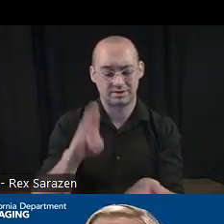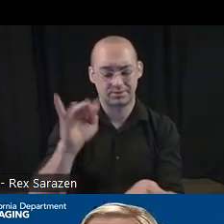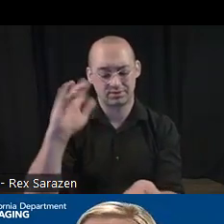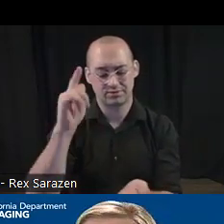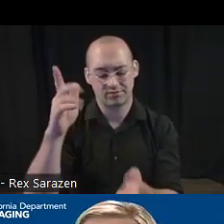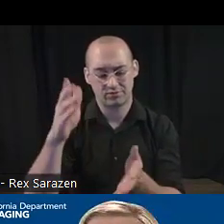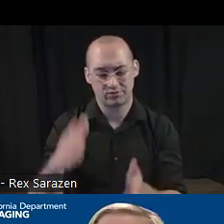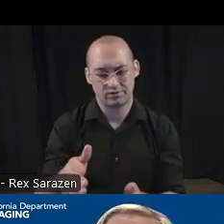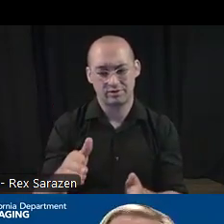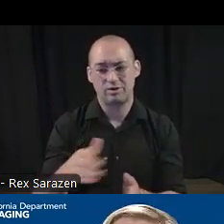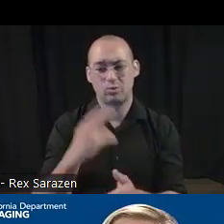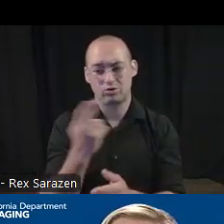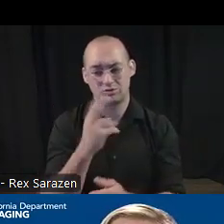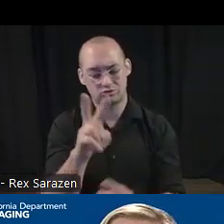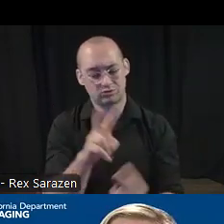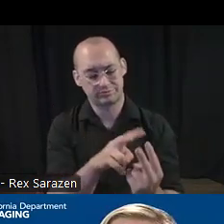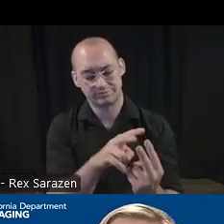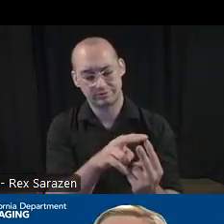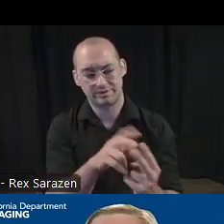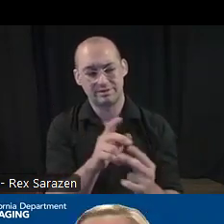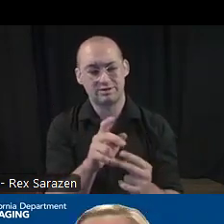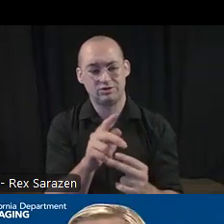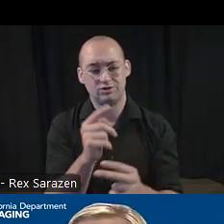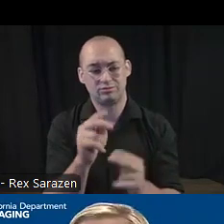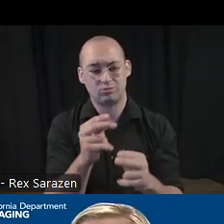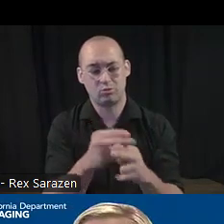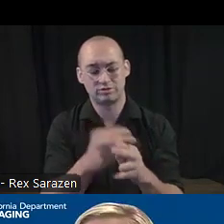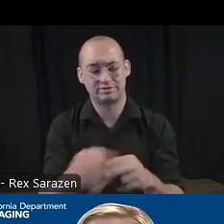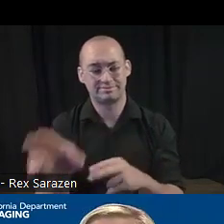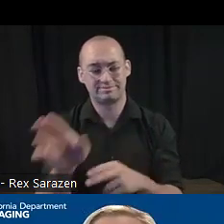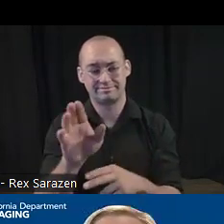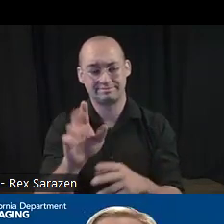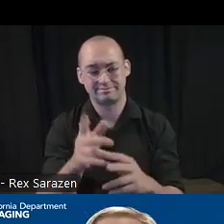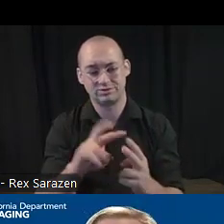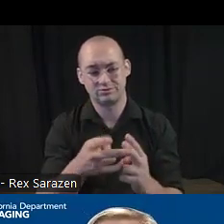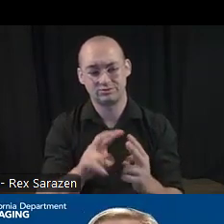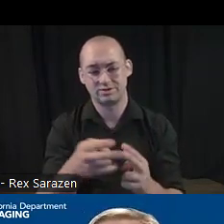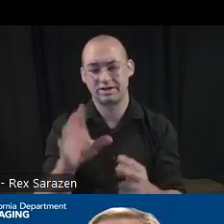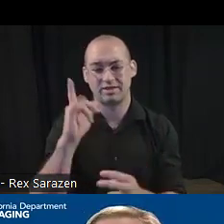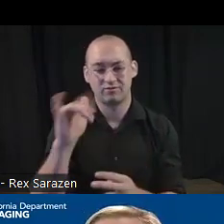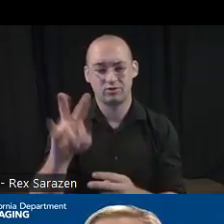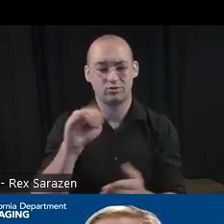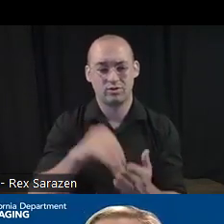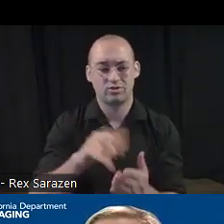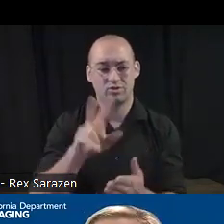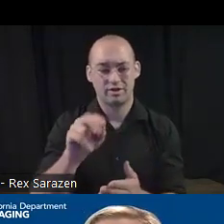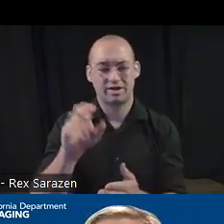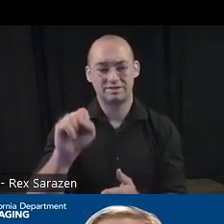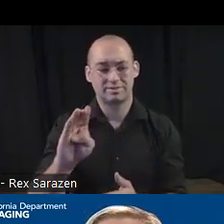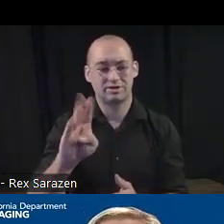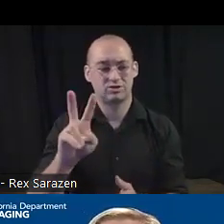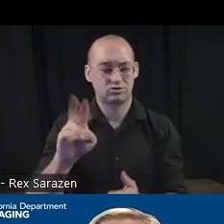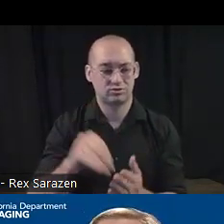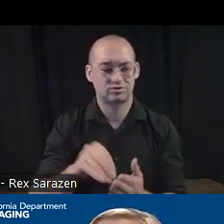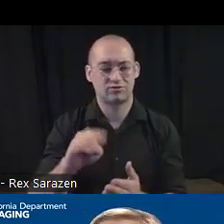terms interchangeably, California 2030 and SB 1249 combined. I'll be sharing with